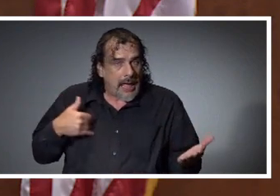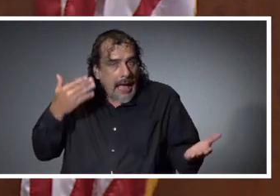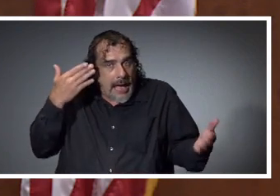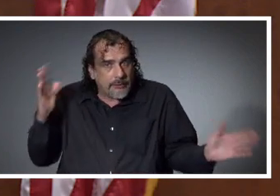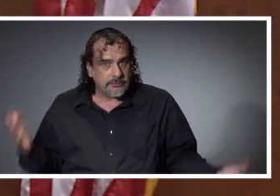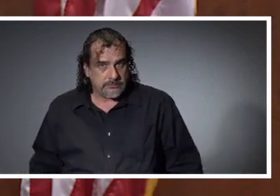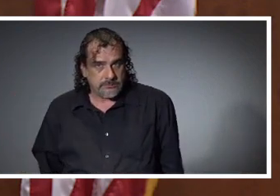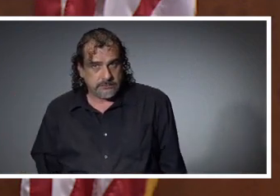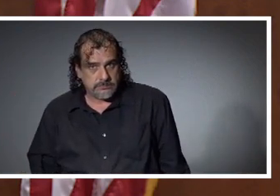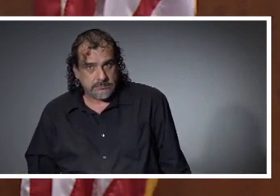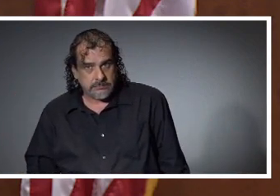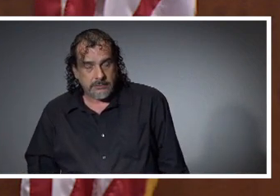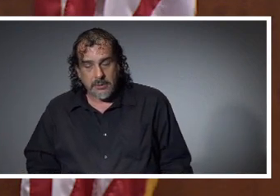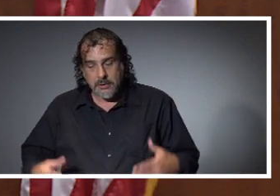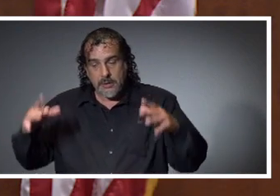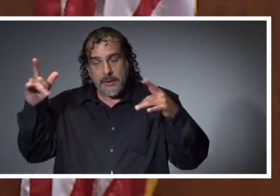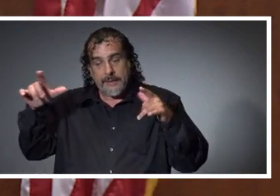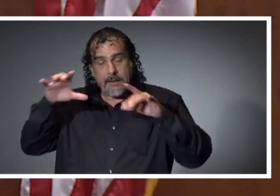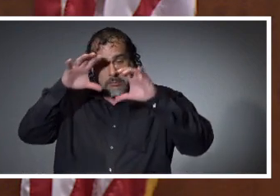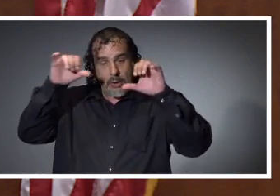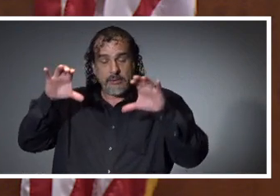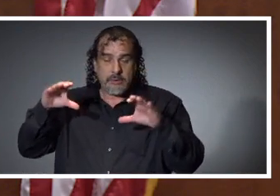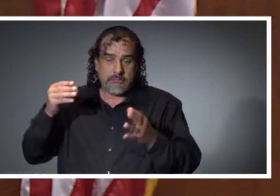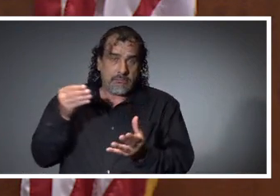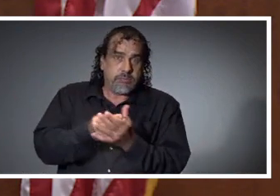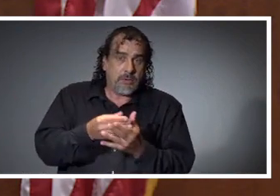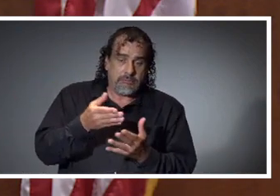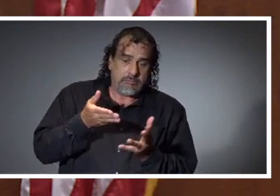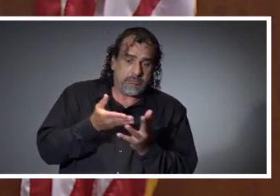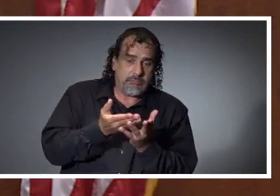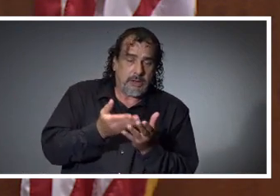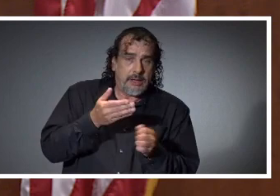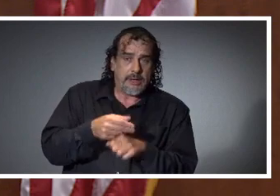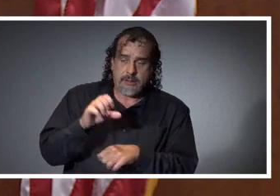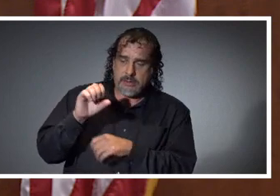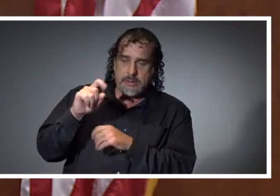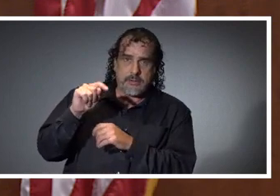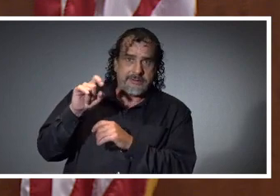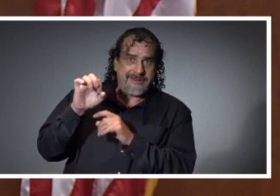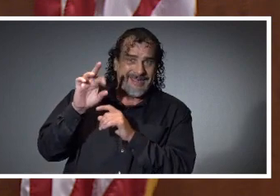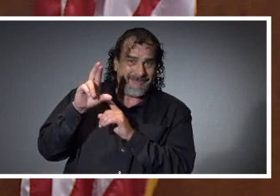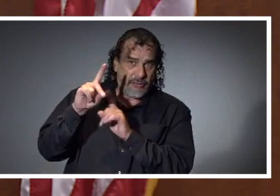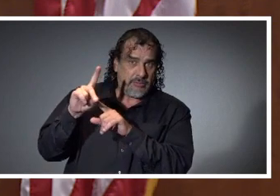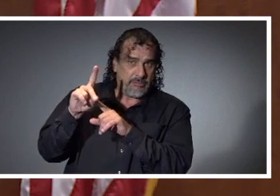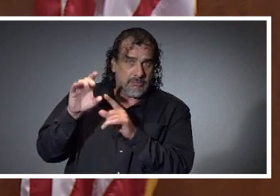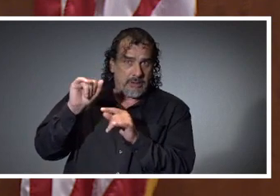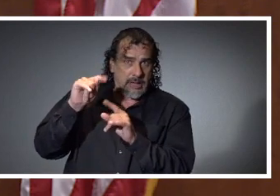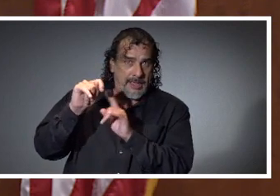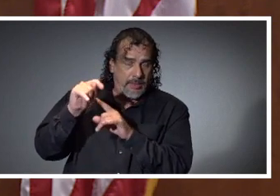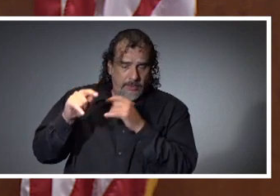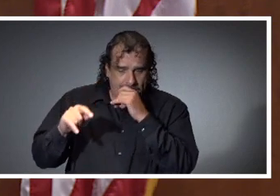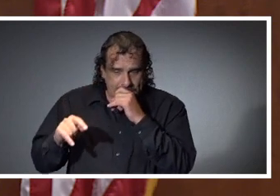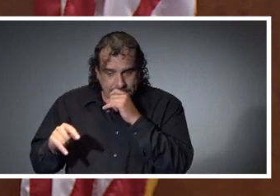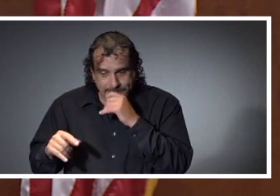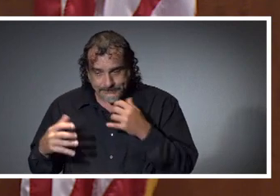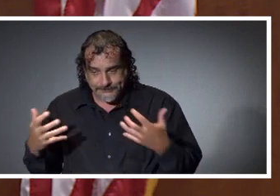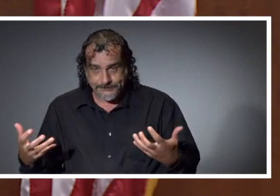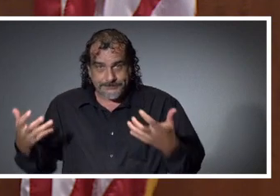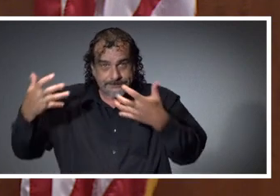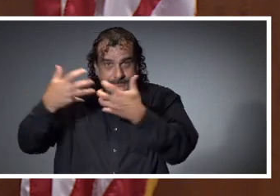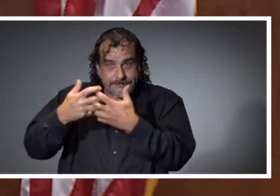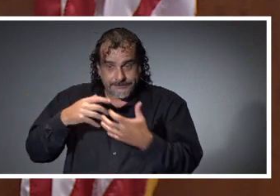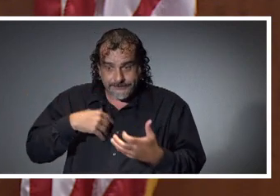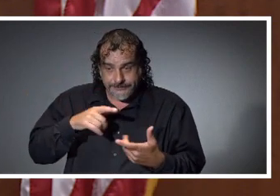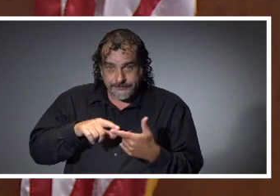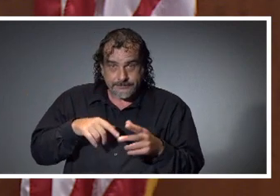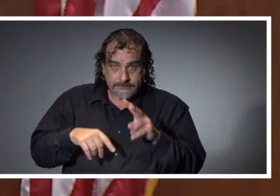The way in which the president did it is through the Stafford Act. And so the question becomes, if there is a state and local match, does the $235 that we're